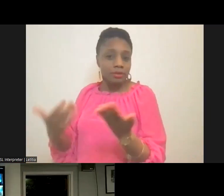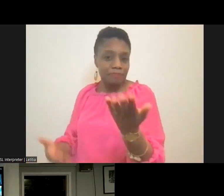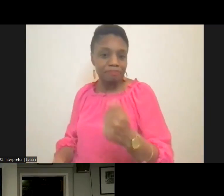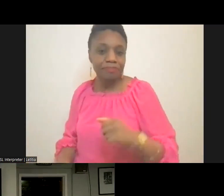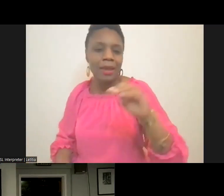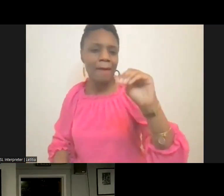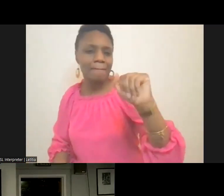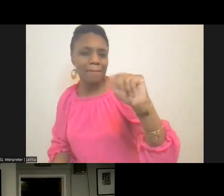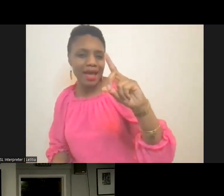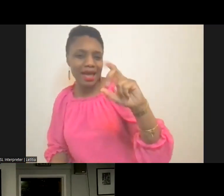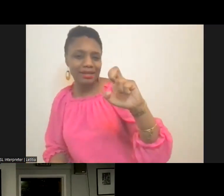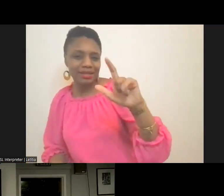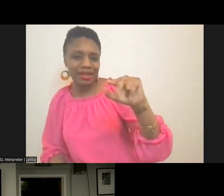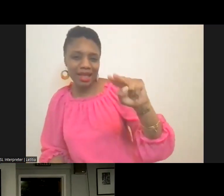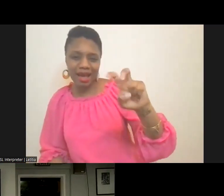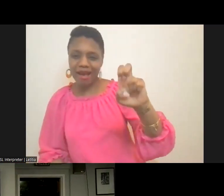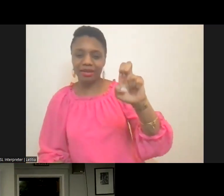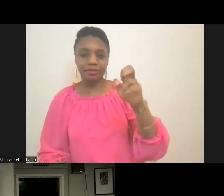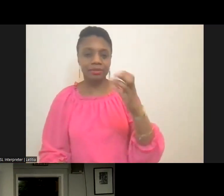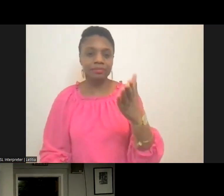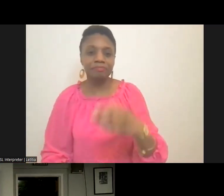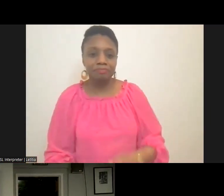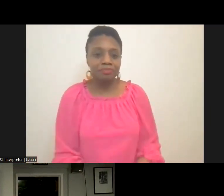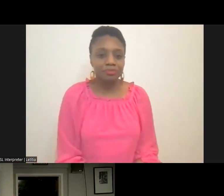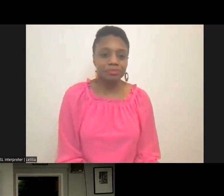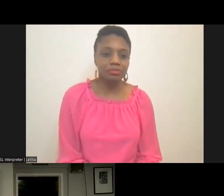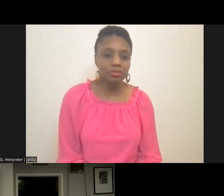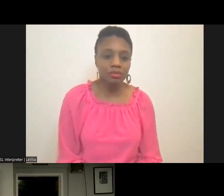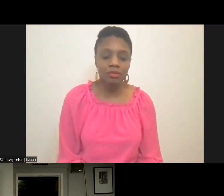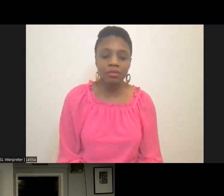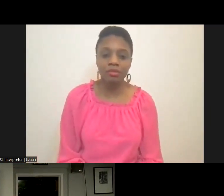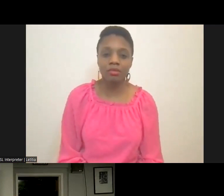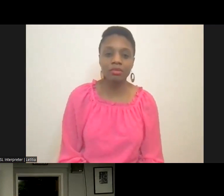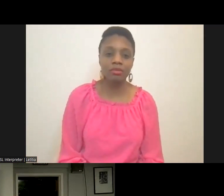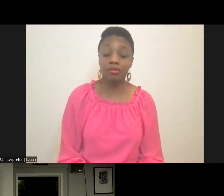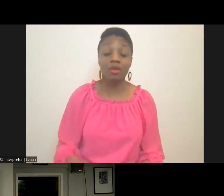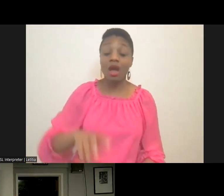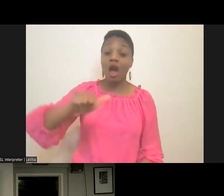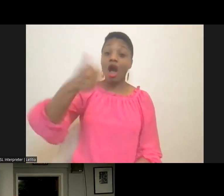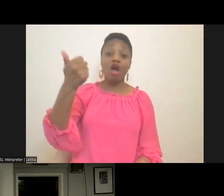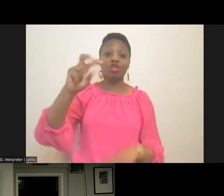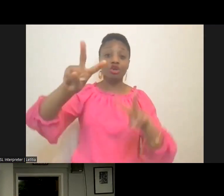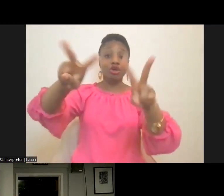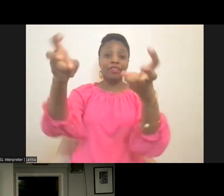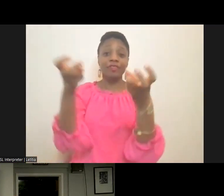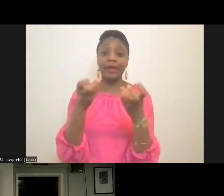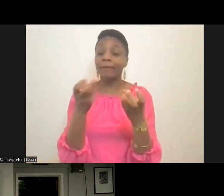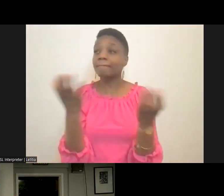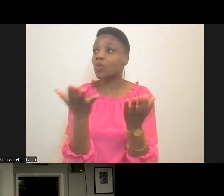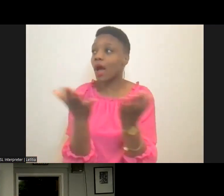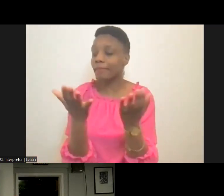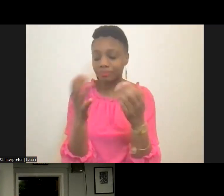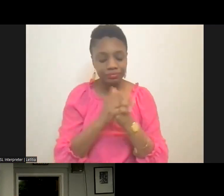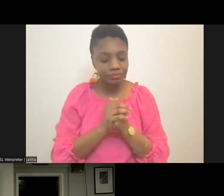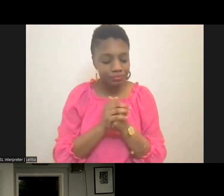Madeline. I'll just go ahead. I would say, another theme is, how